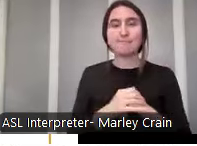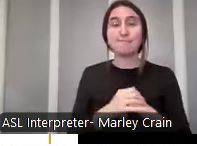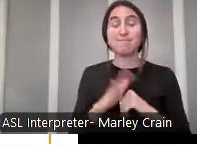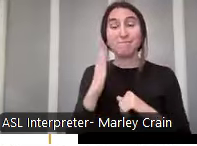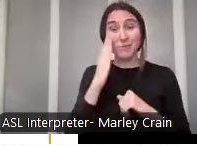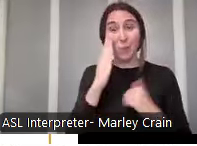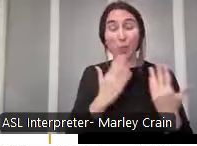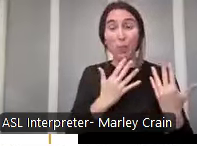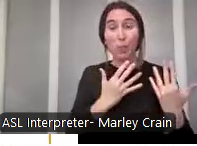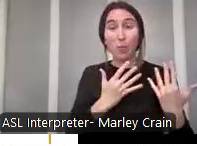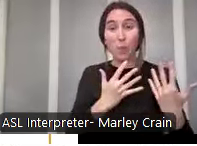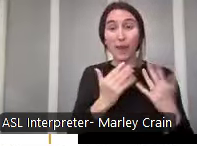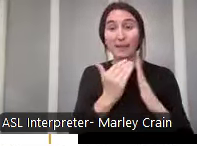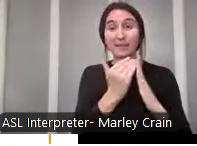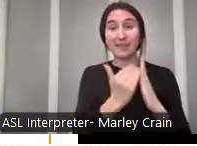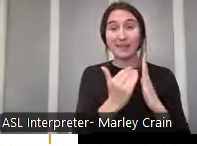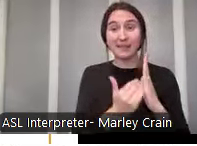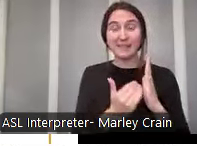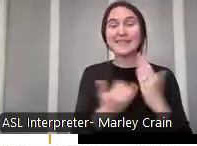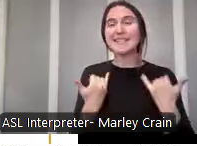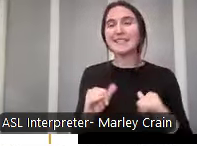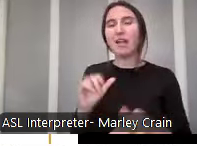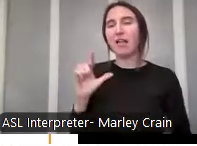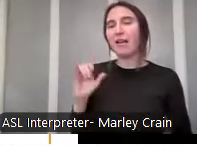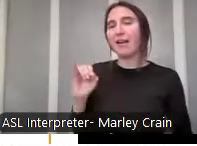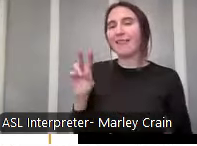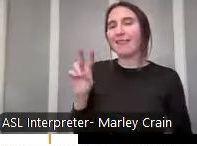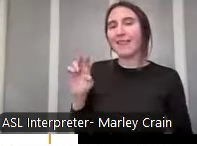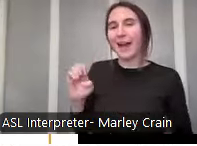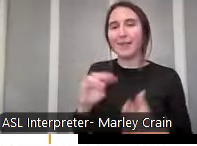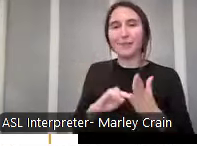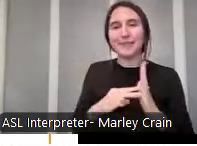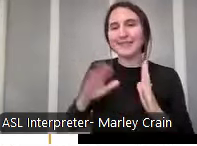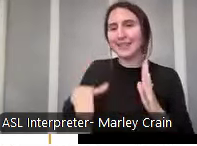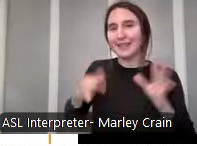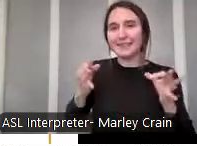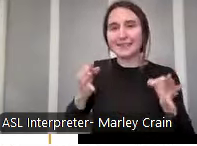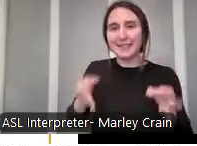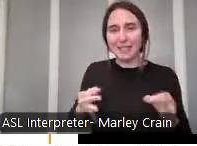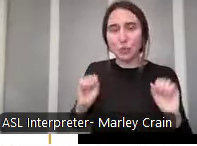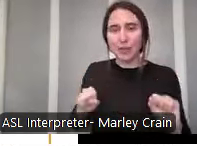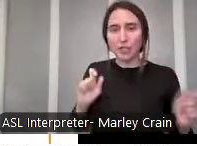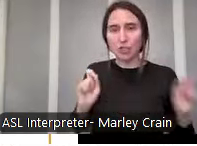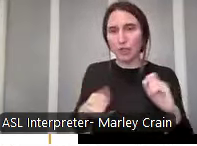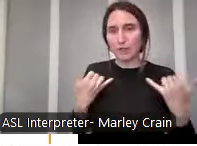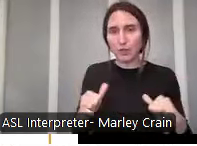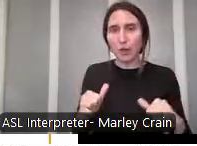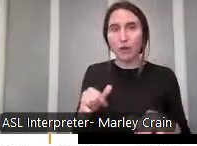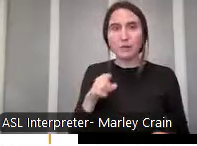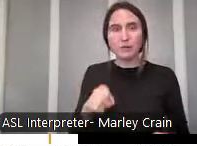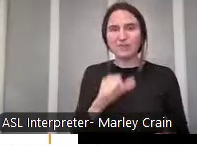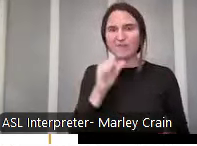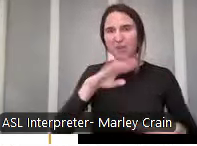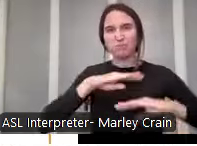so you could still change. And if you're unhappy with the school placement, that's something you could check out now on